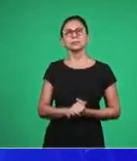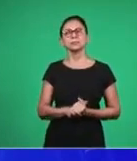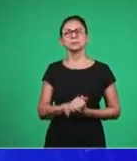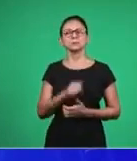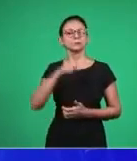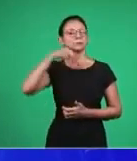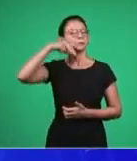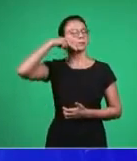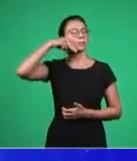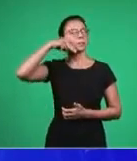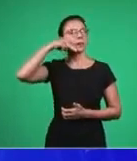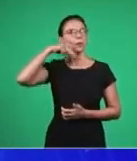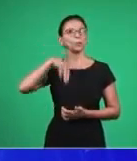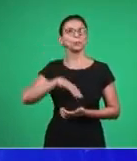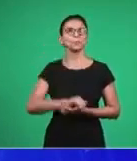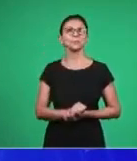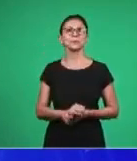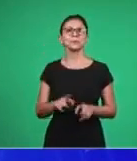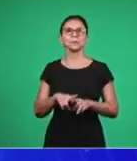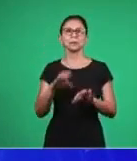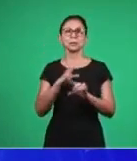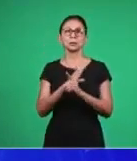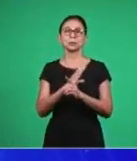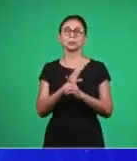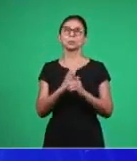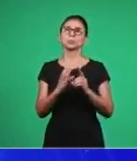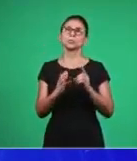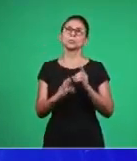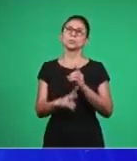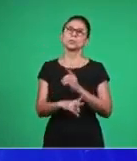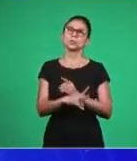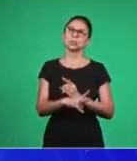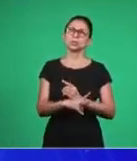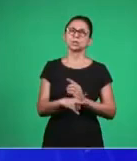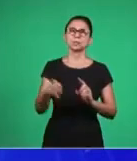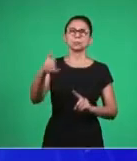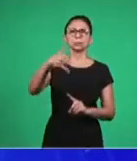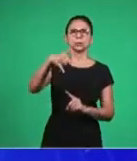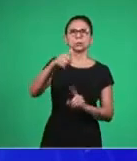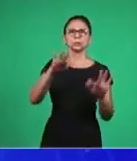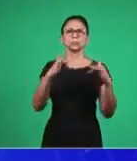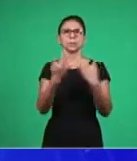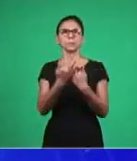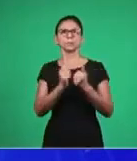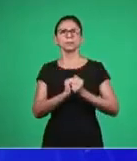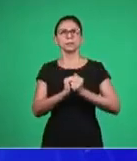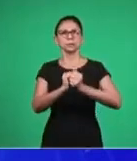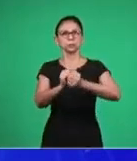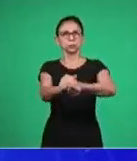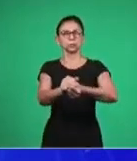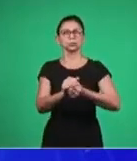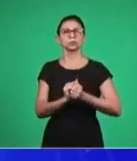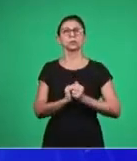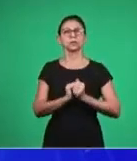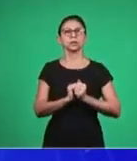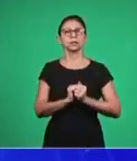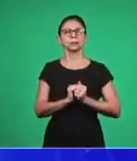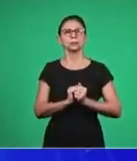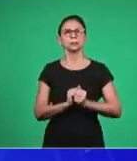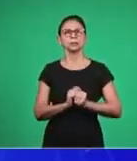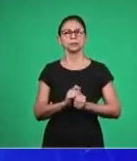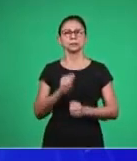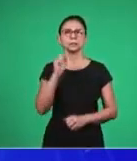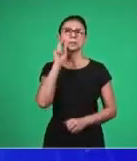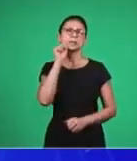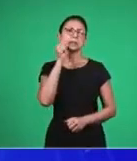for sign language. There was also a Lord's Supper. There was also a vigil, and also in Maceió